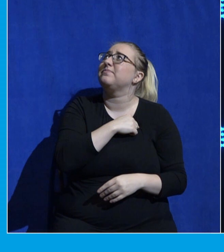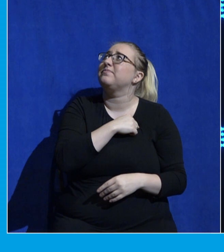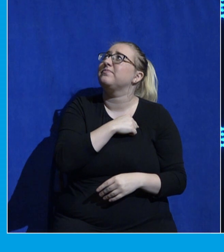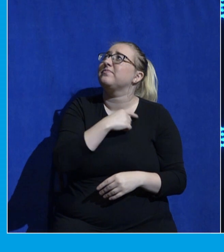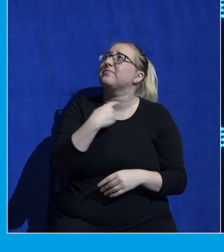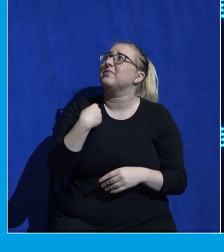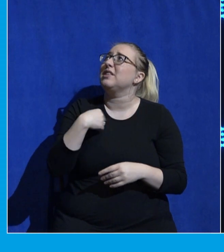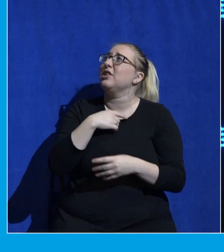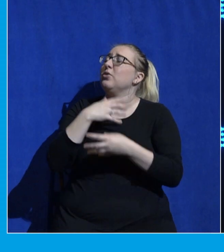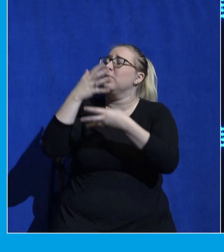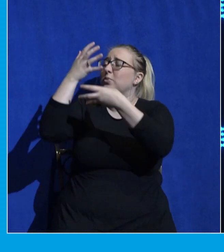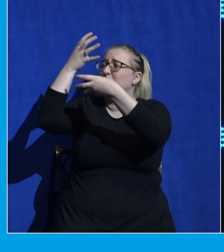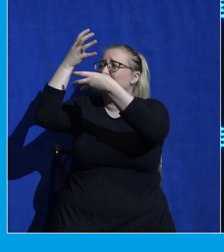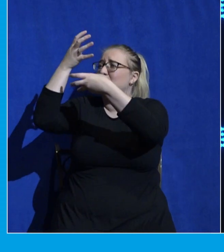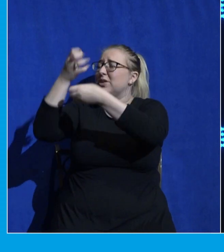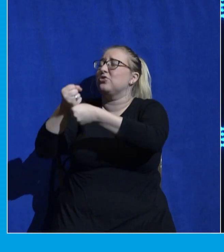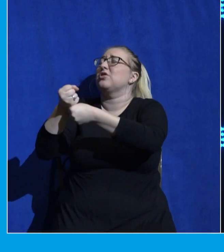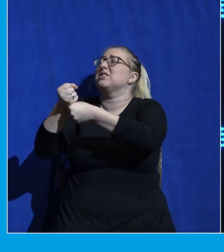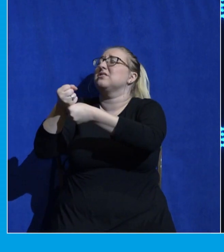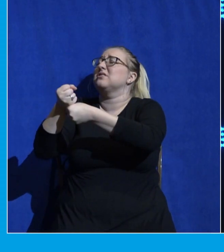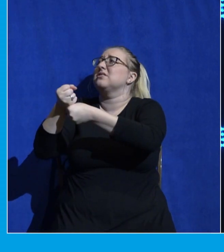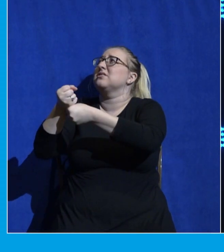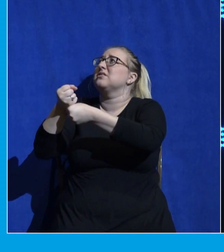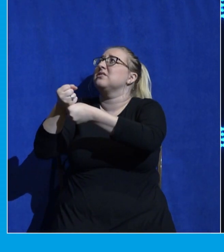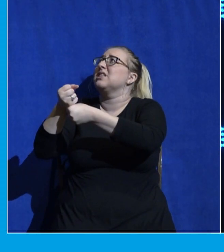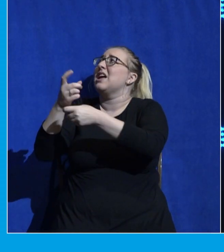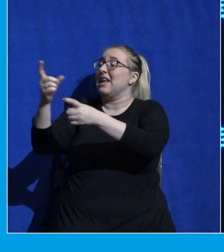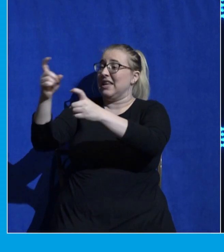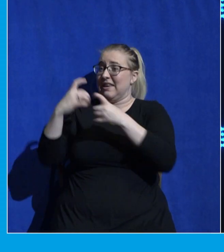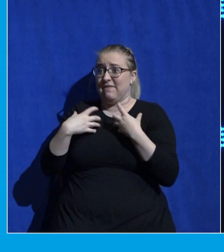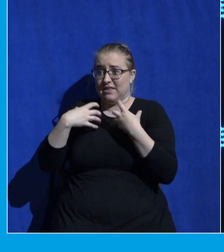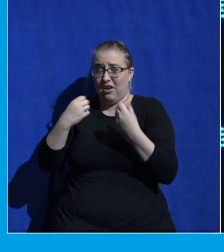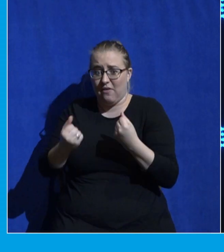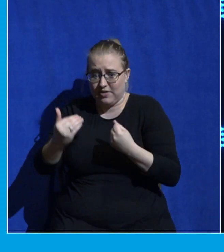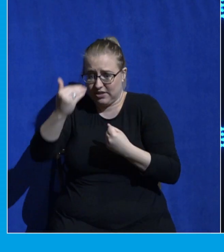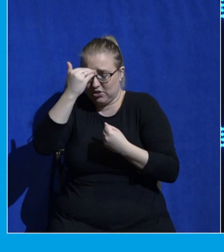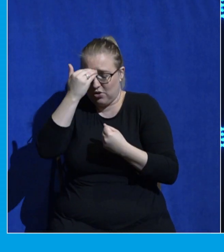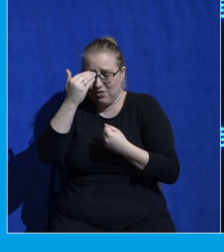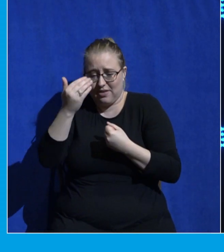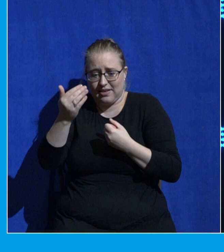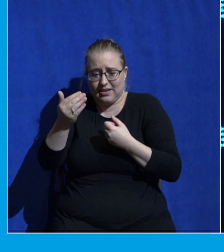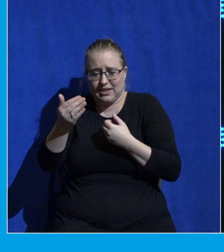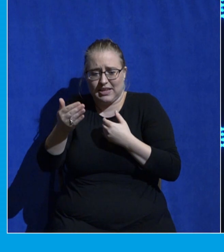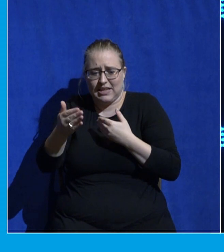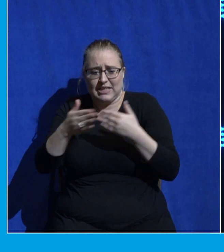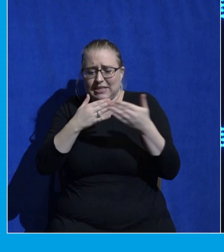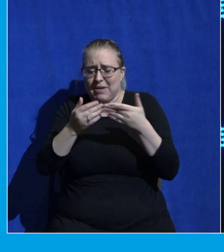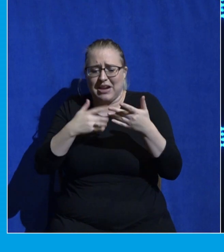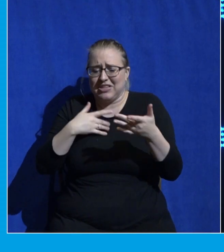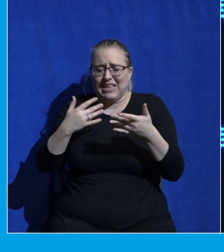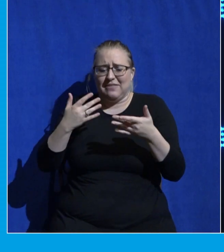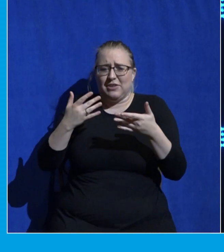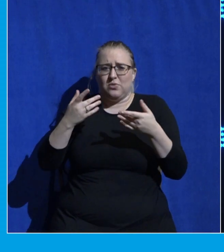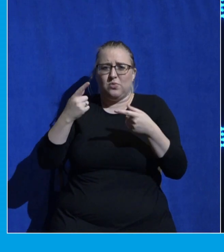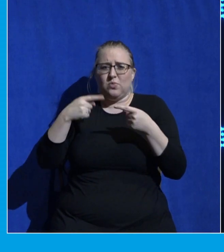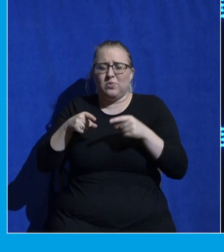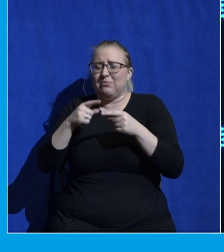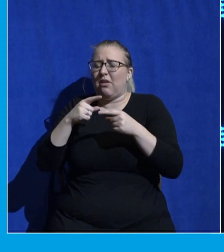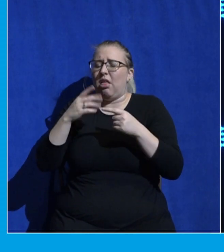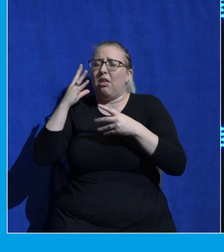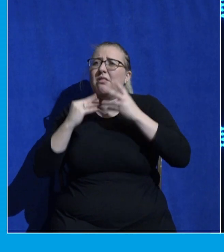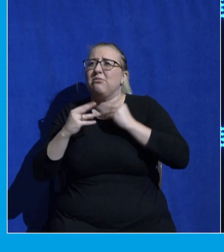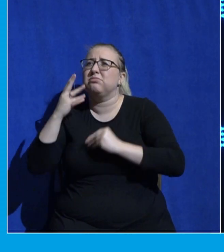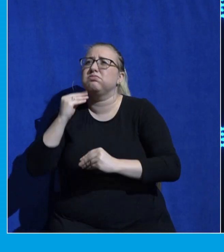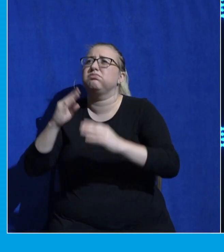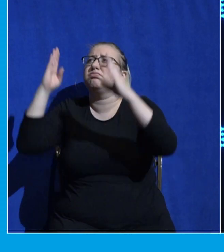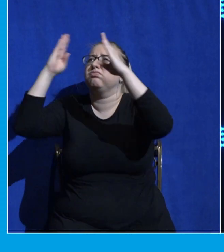trust. May you give us glad confidence that knowing that even when we're walking through the valley of the shadow of death, even when we're looking ahead and we don't